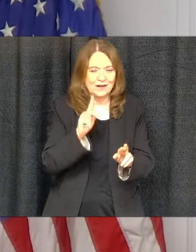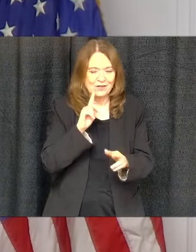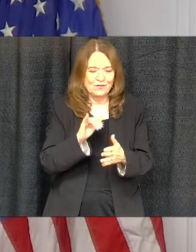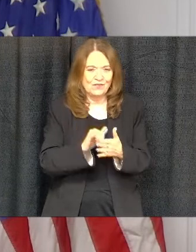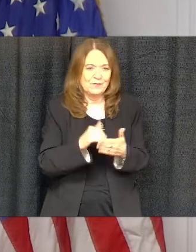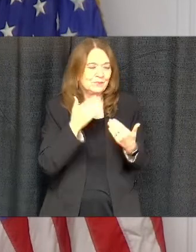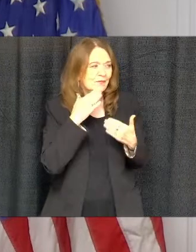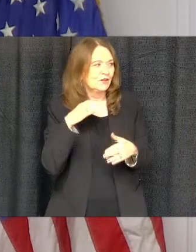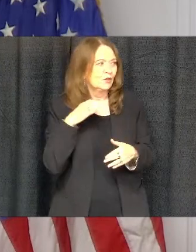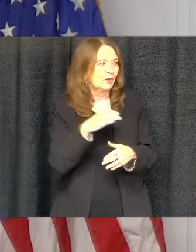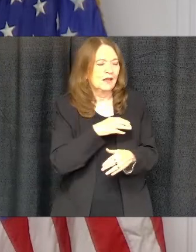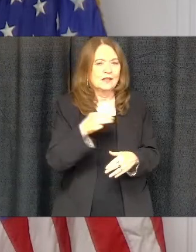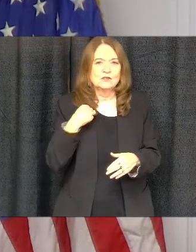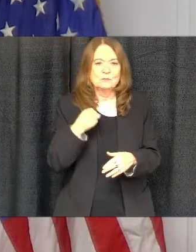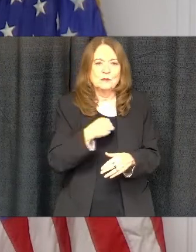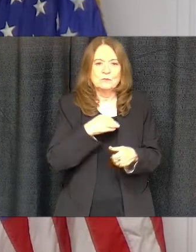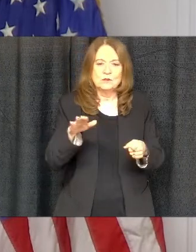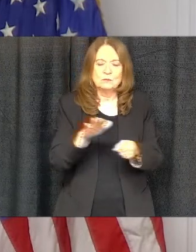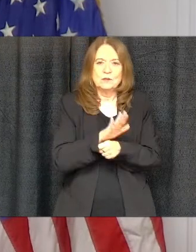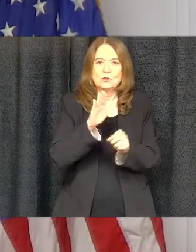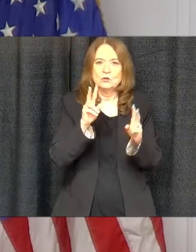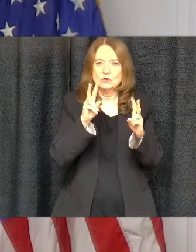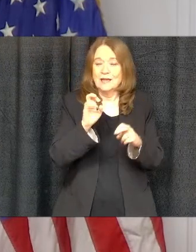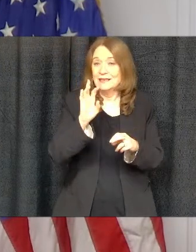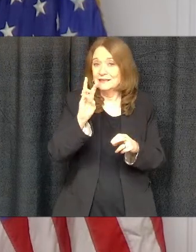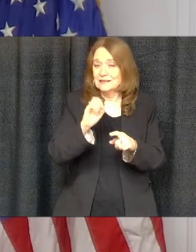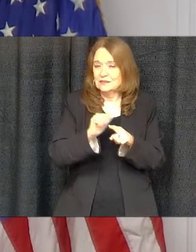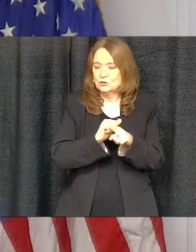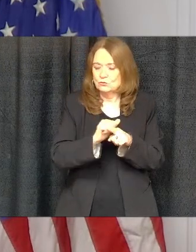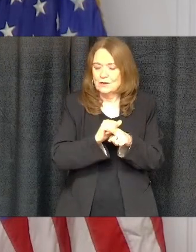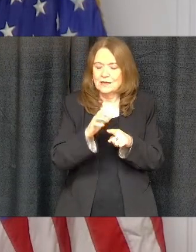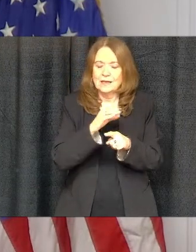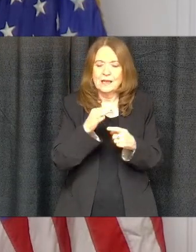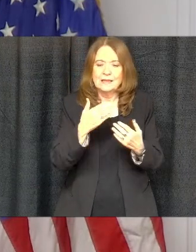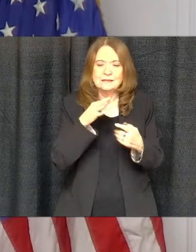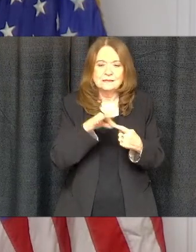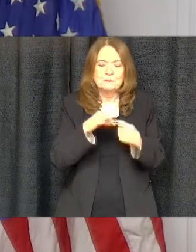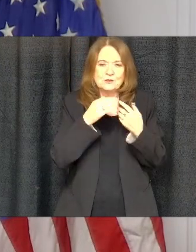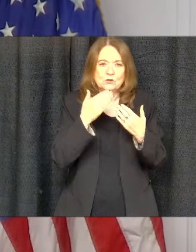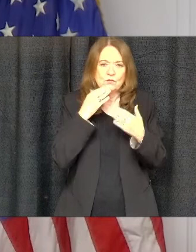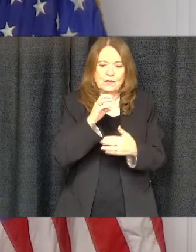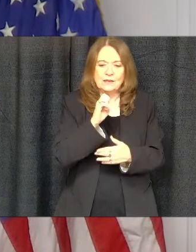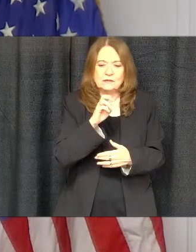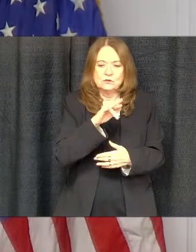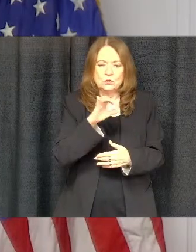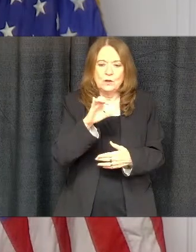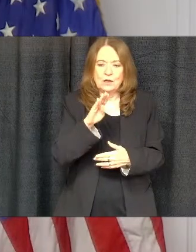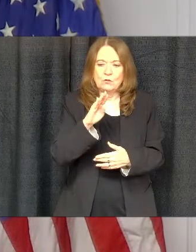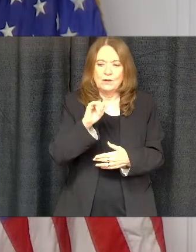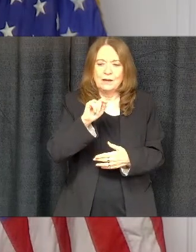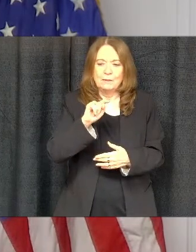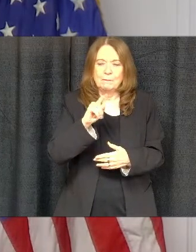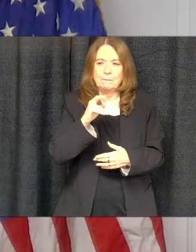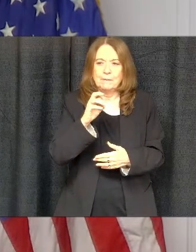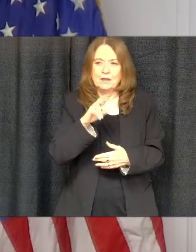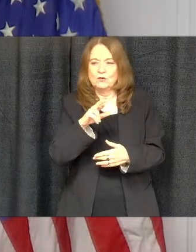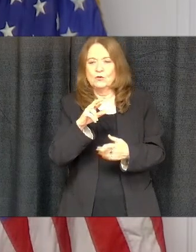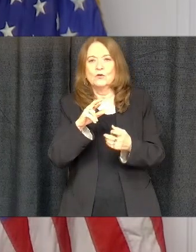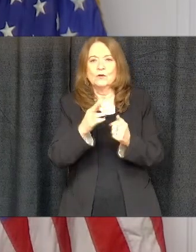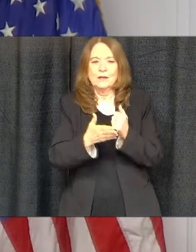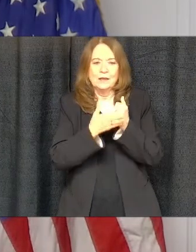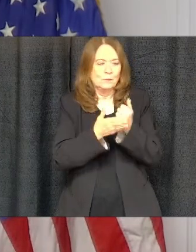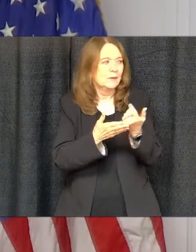council members for completing your Title VI training, and special thanks to Eric Bittner for pinch hitting in the absence of our legal